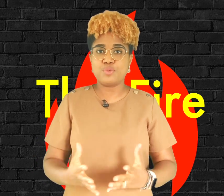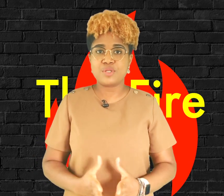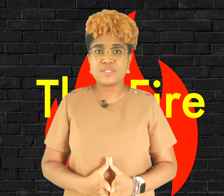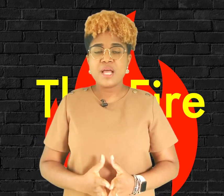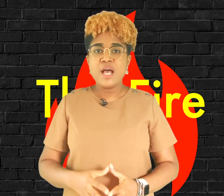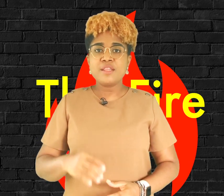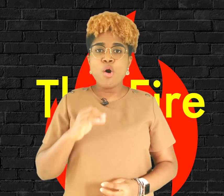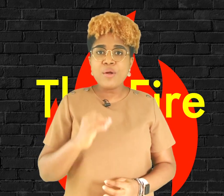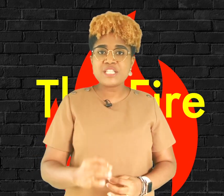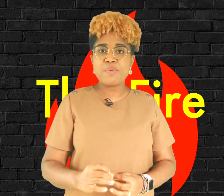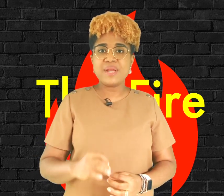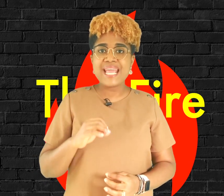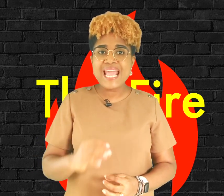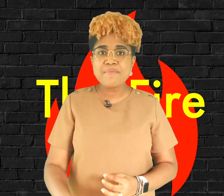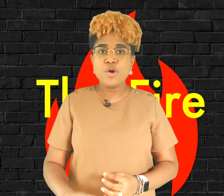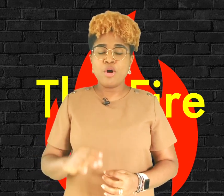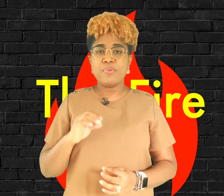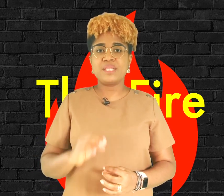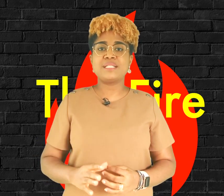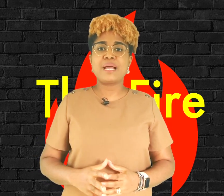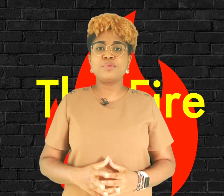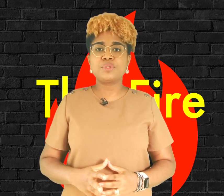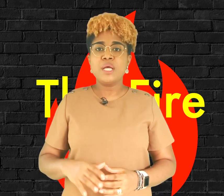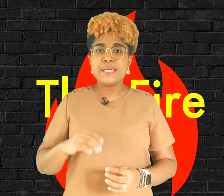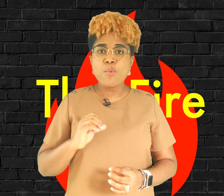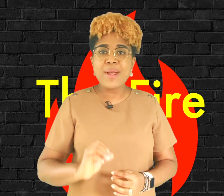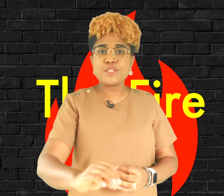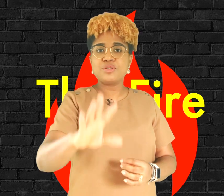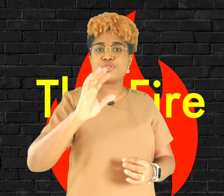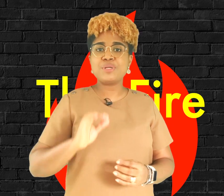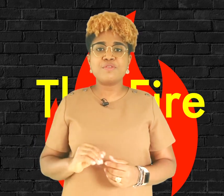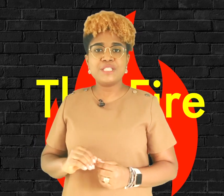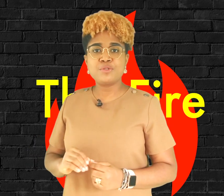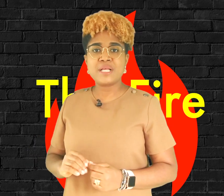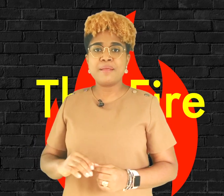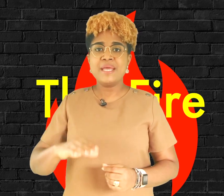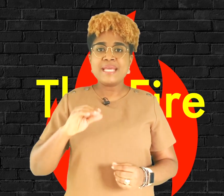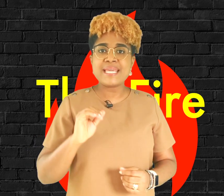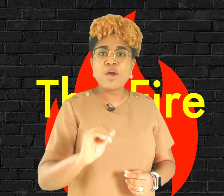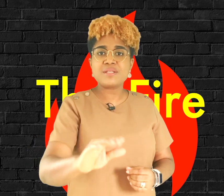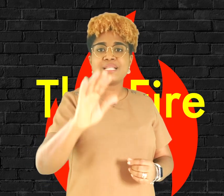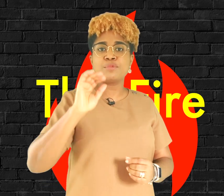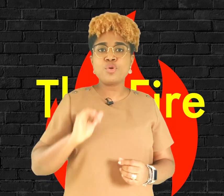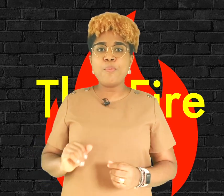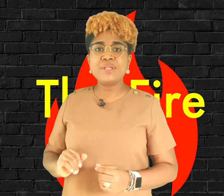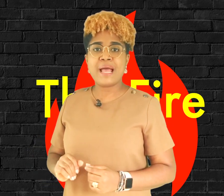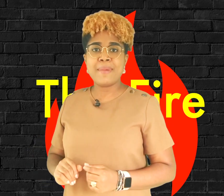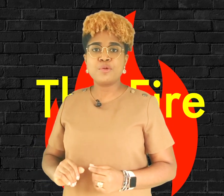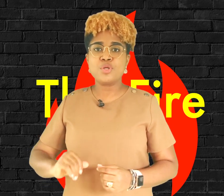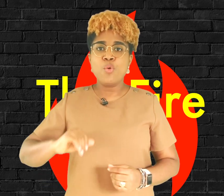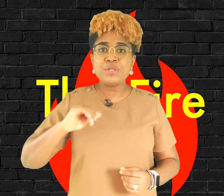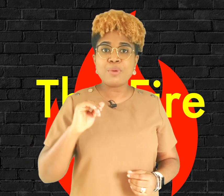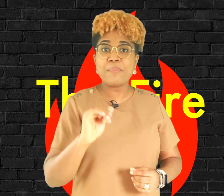God consumes us. The Holy Spirit came upon the disciples. They went to the street of Jerusalem. He caused them to open